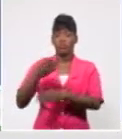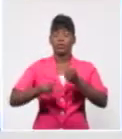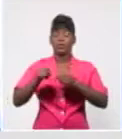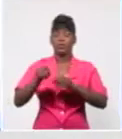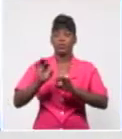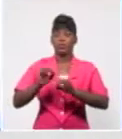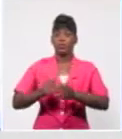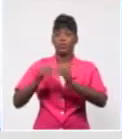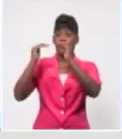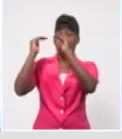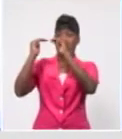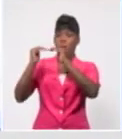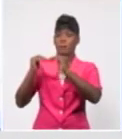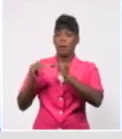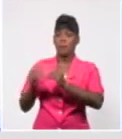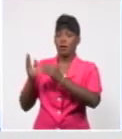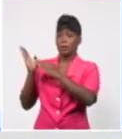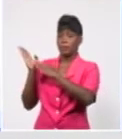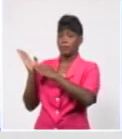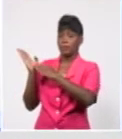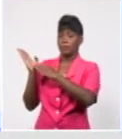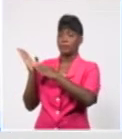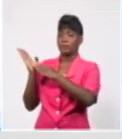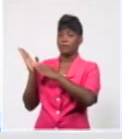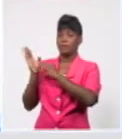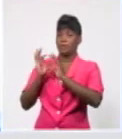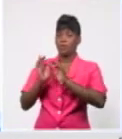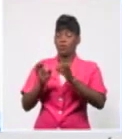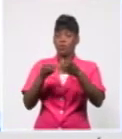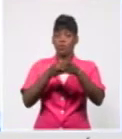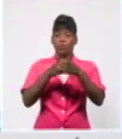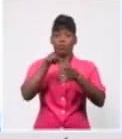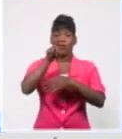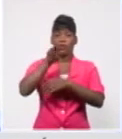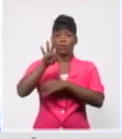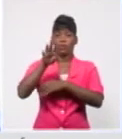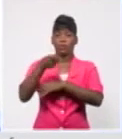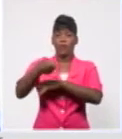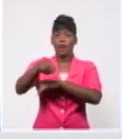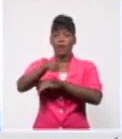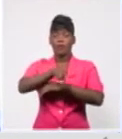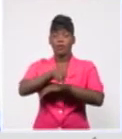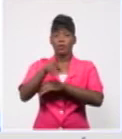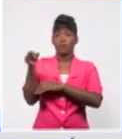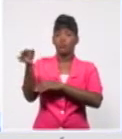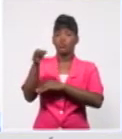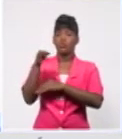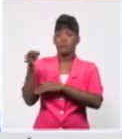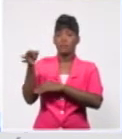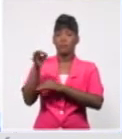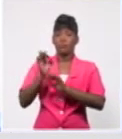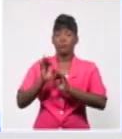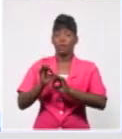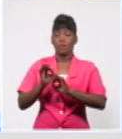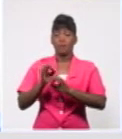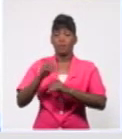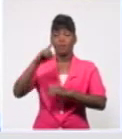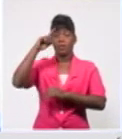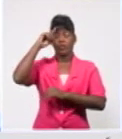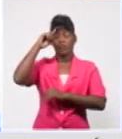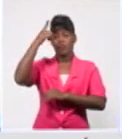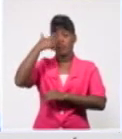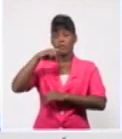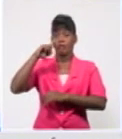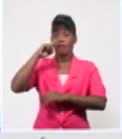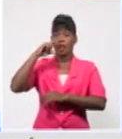Havana, 14 to Artemisa, and 5 to Ciego de Ávila. The 14 cases from Artemisa belong 5 each